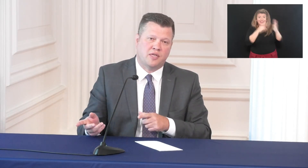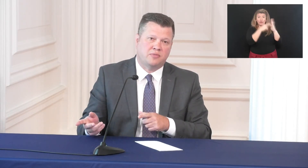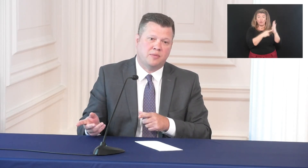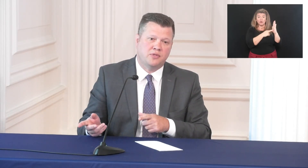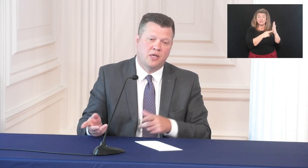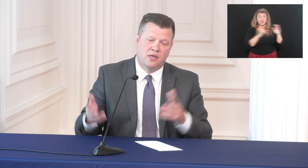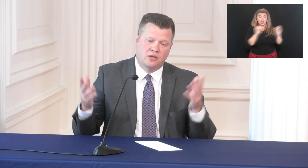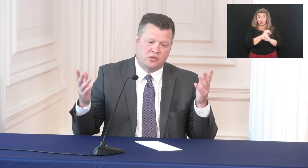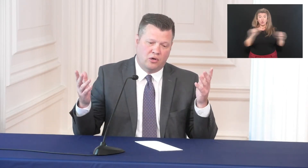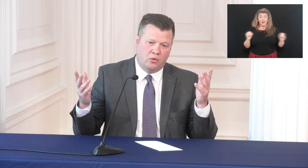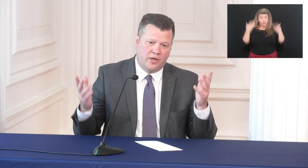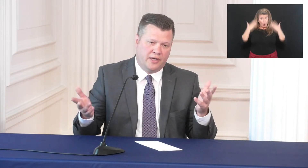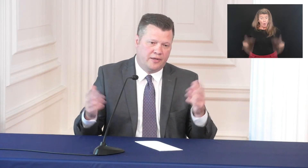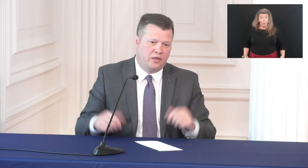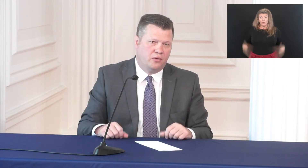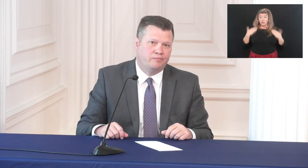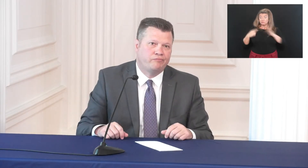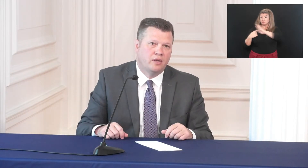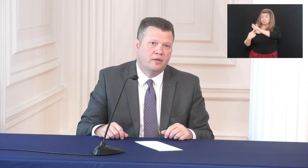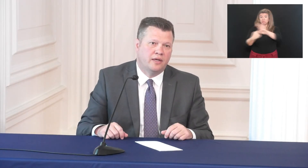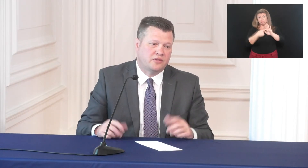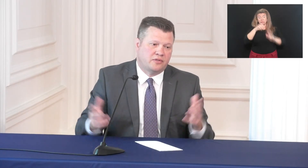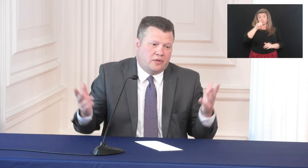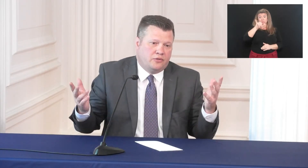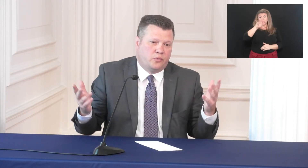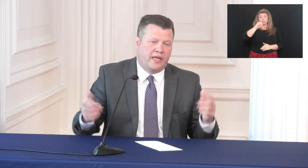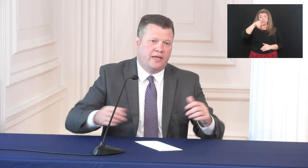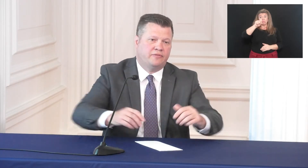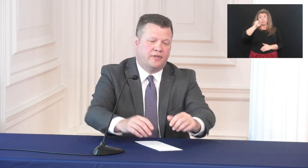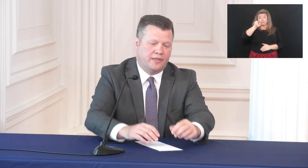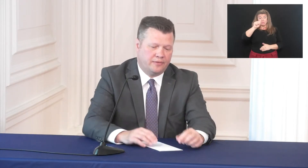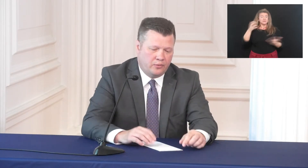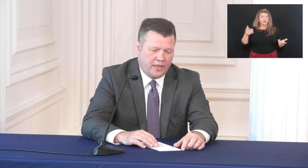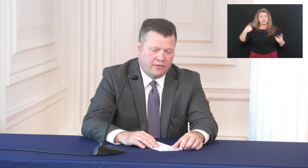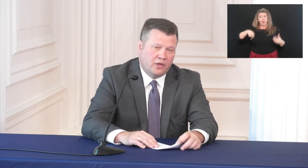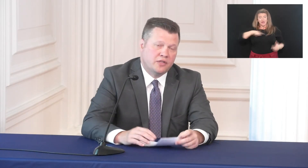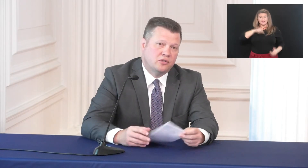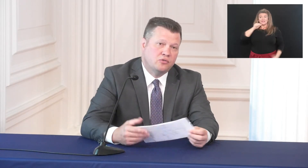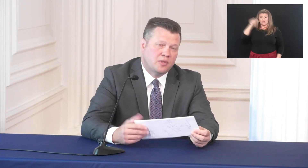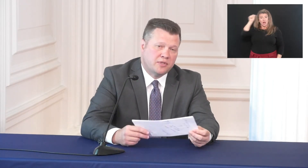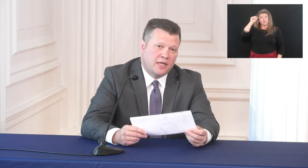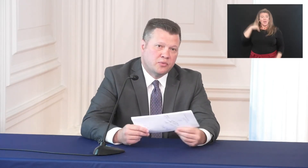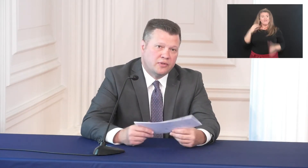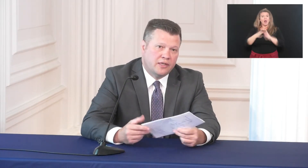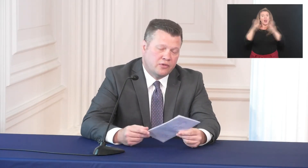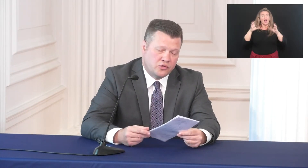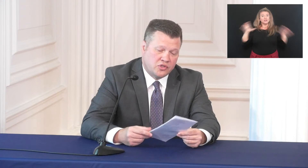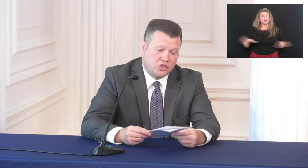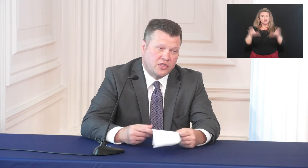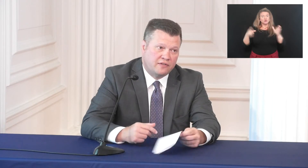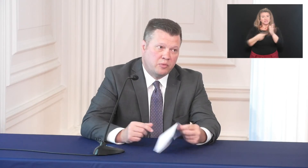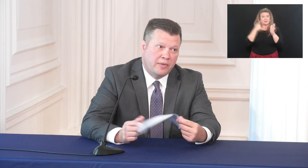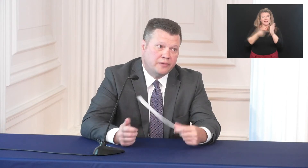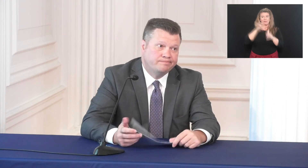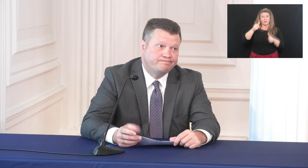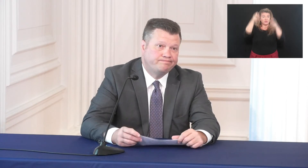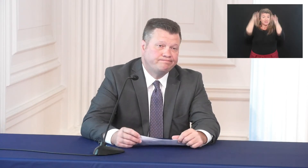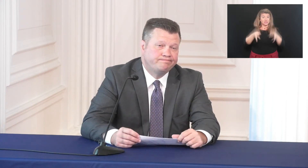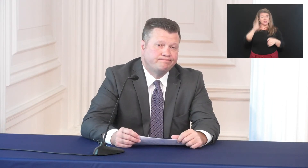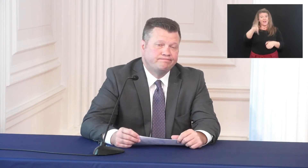show symptoms. So, us as adults, we have a lot to do sometimes when those decisions have to be